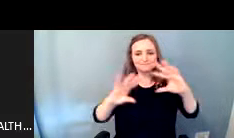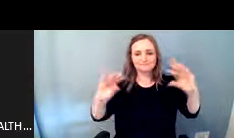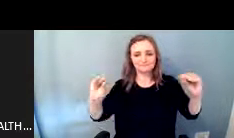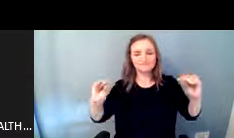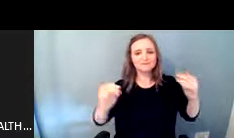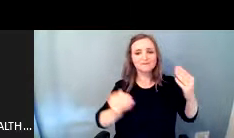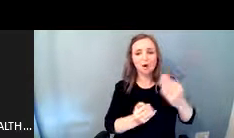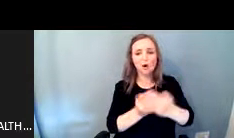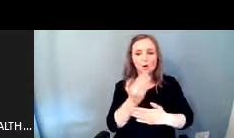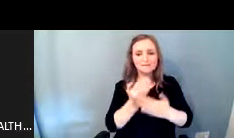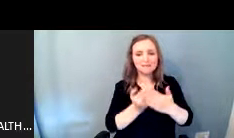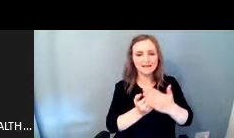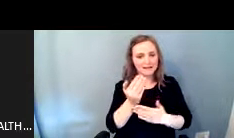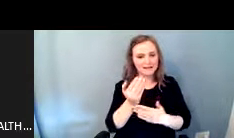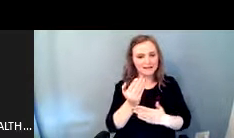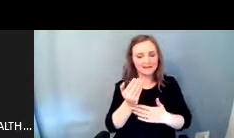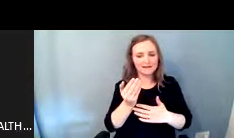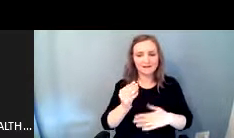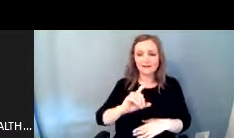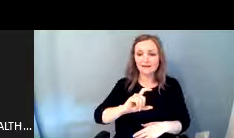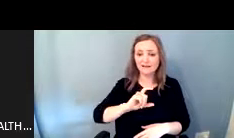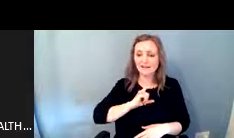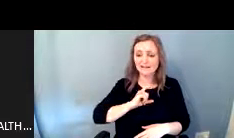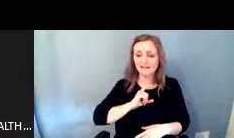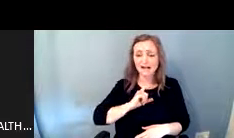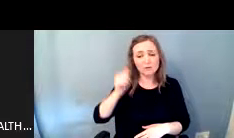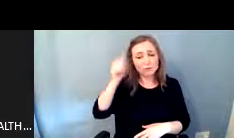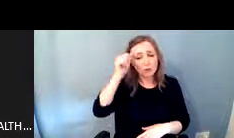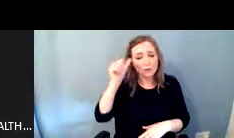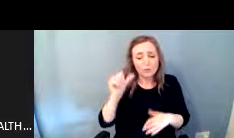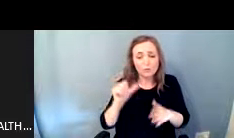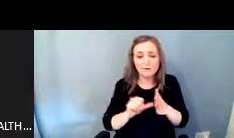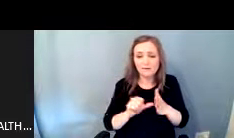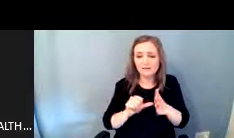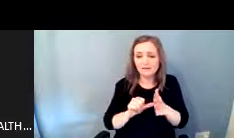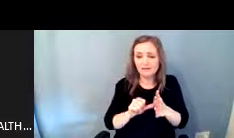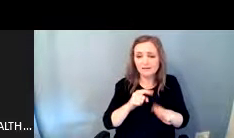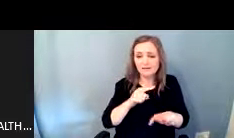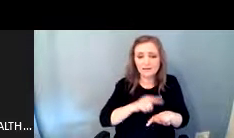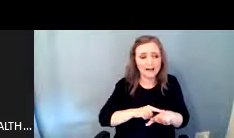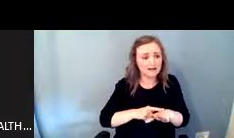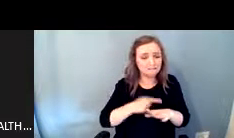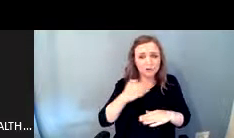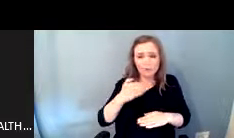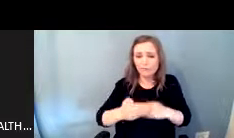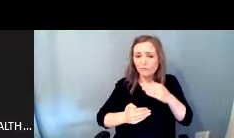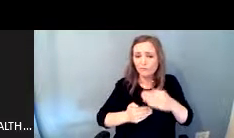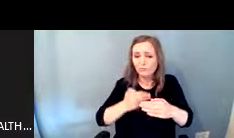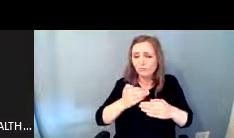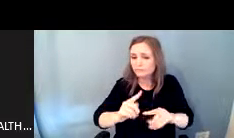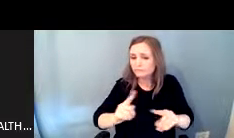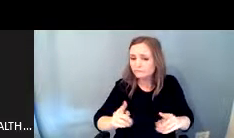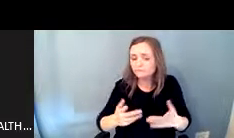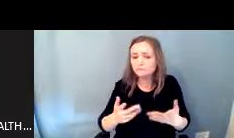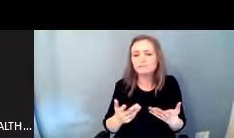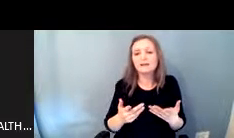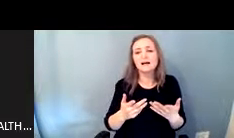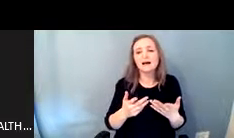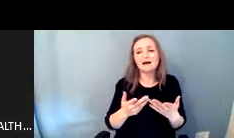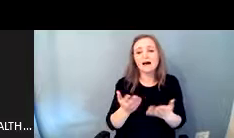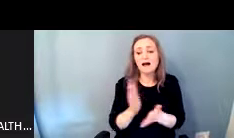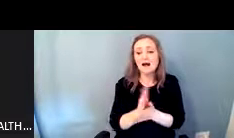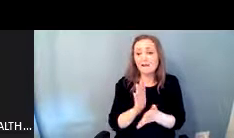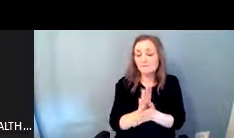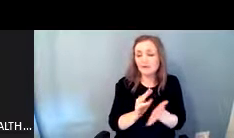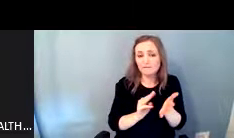cancer during this difficult time and going forward. And I'm more than happy to take questions. And Monica McAlinden,